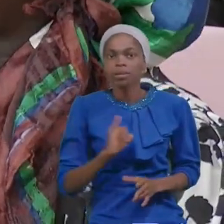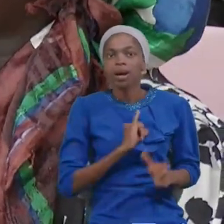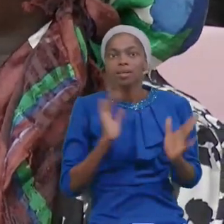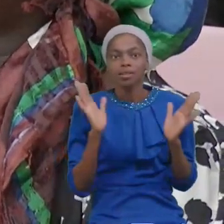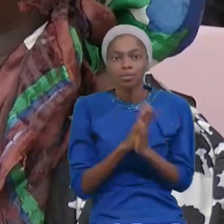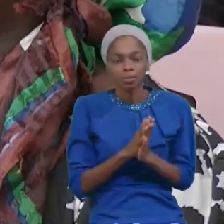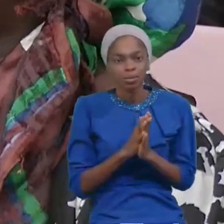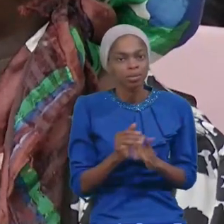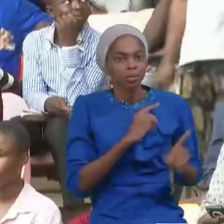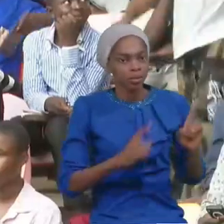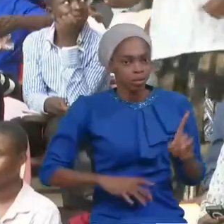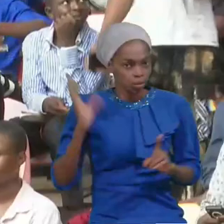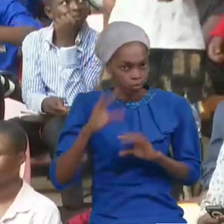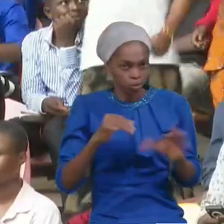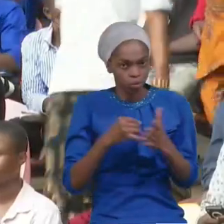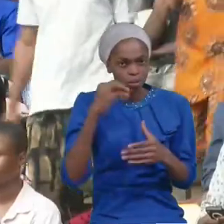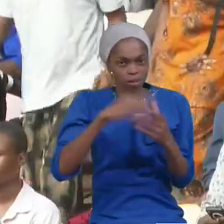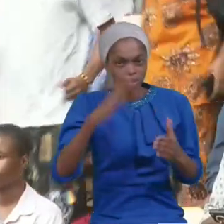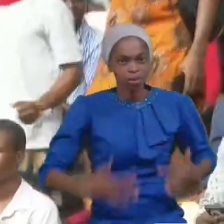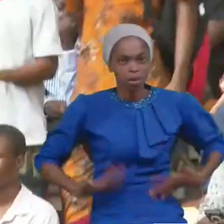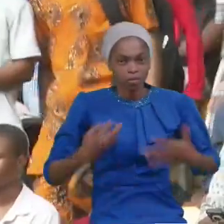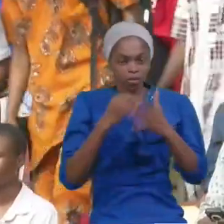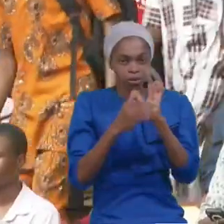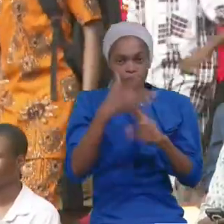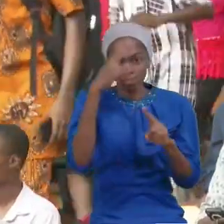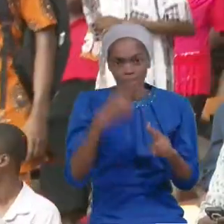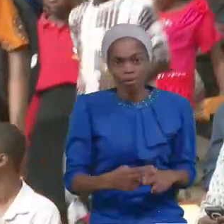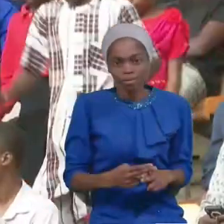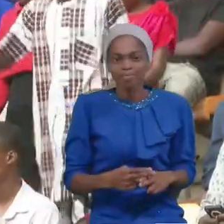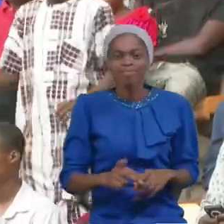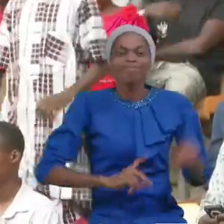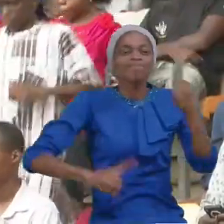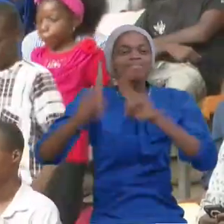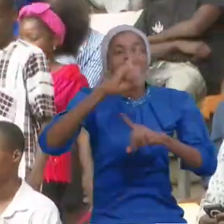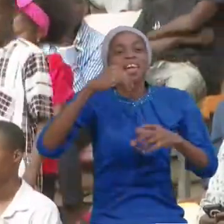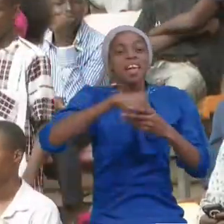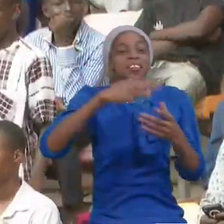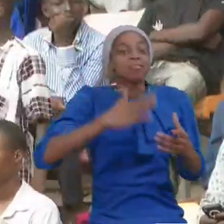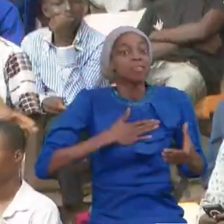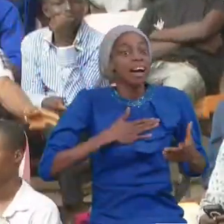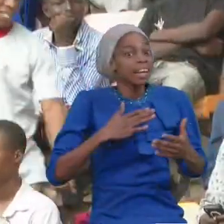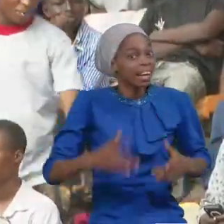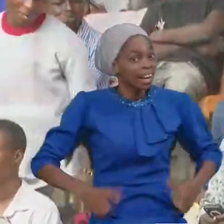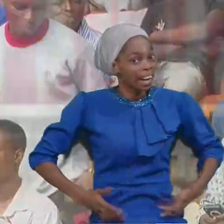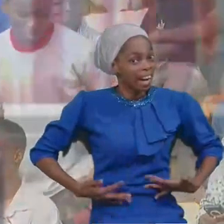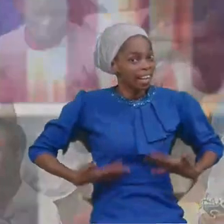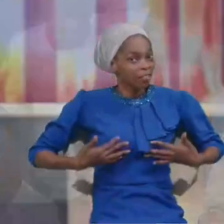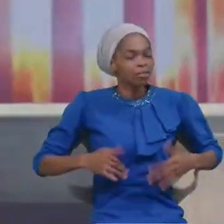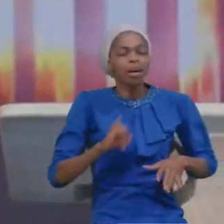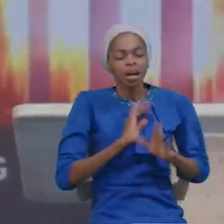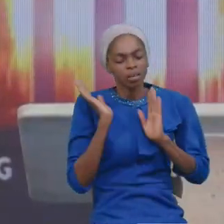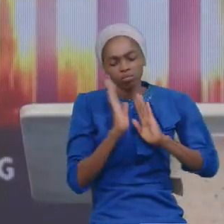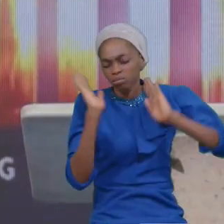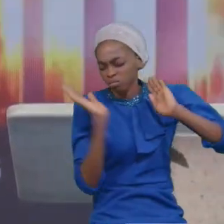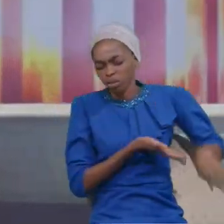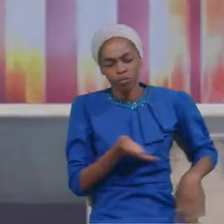life, I will forsake the foolish. Now, I need to call myself to attention. Now, I say, and